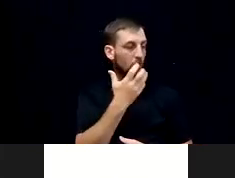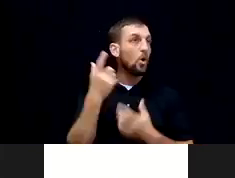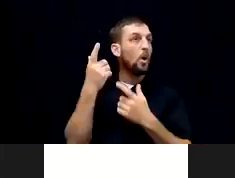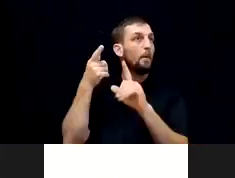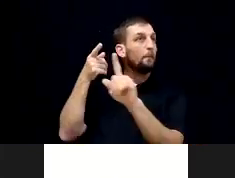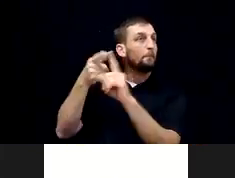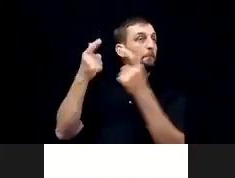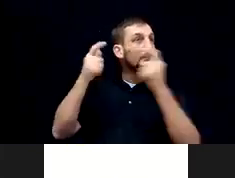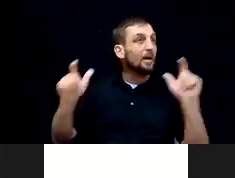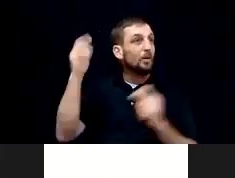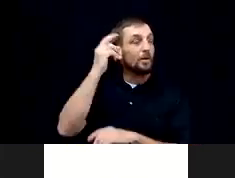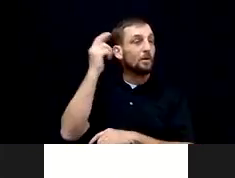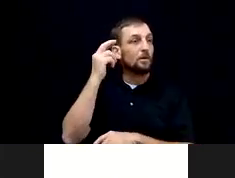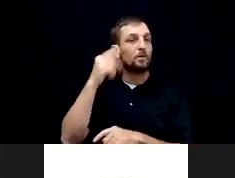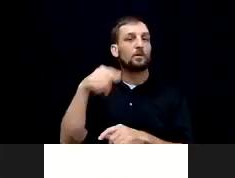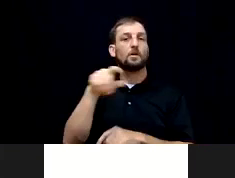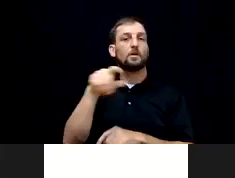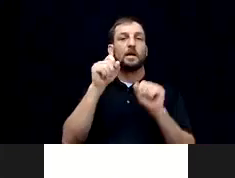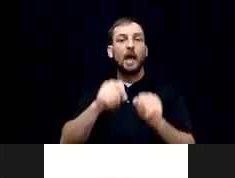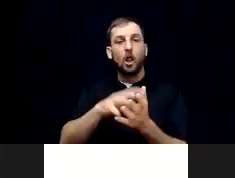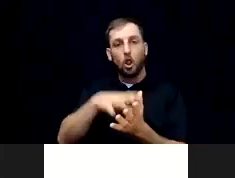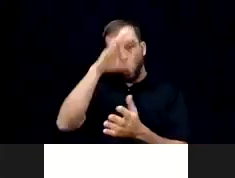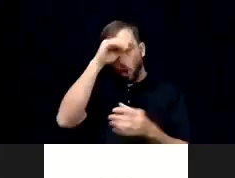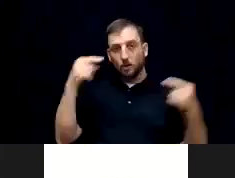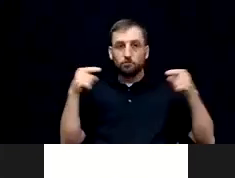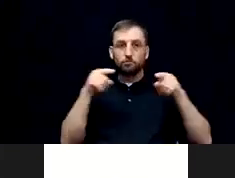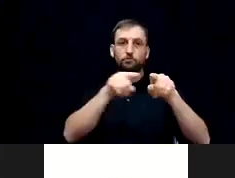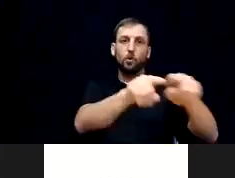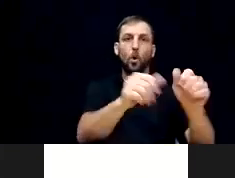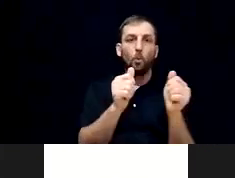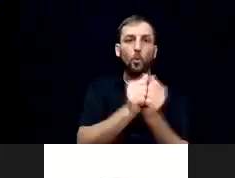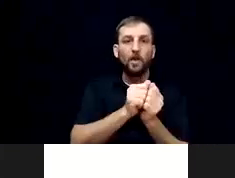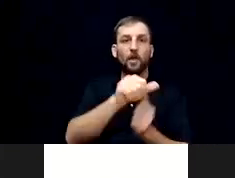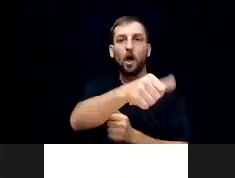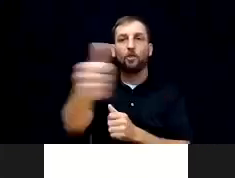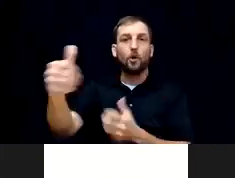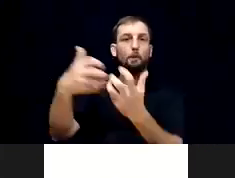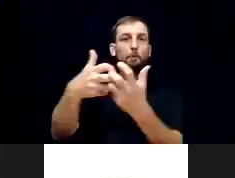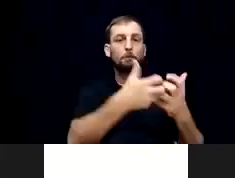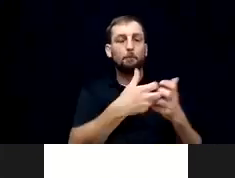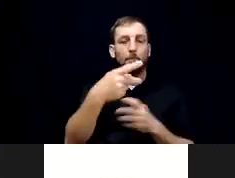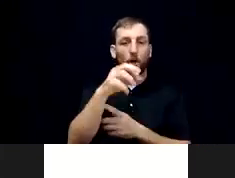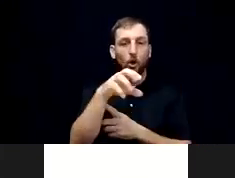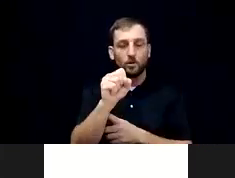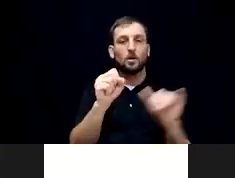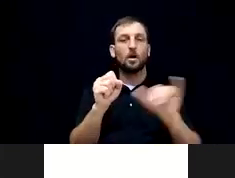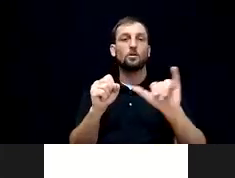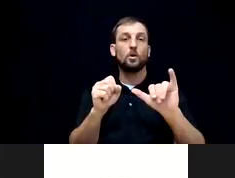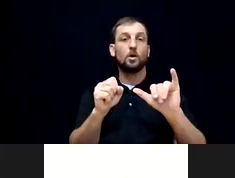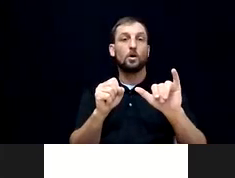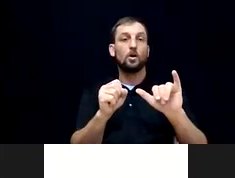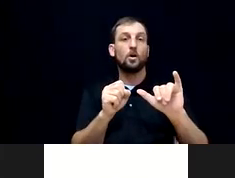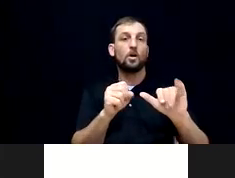you're able to learn alongside your peers and you're able to make that transition from the expectations of high school to